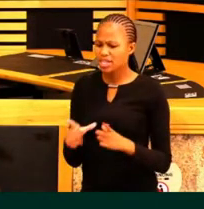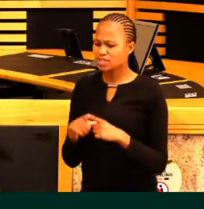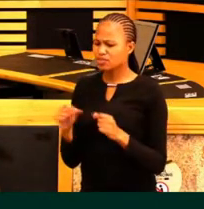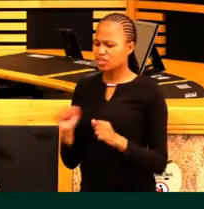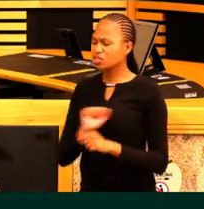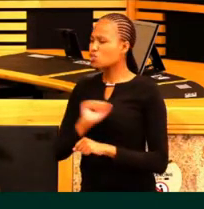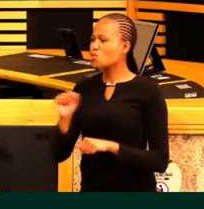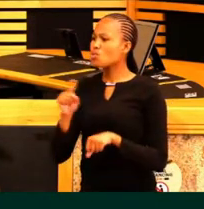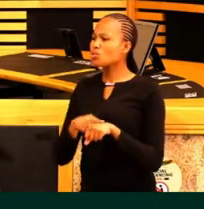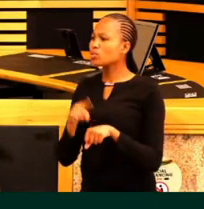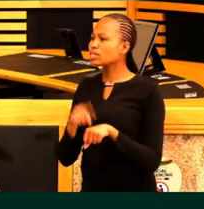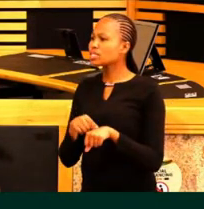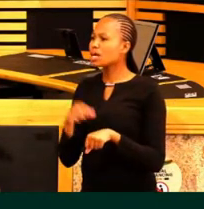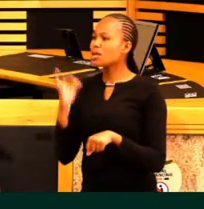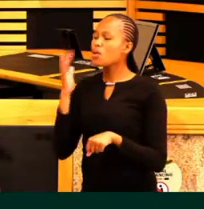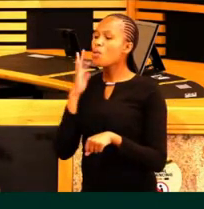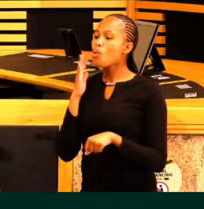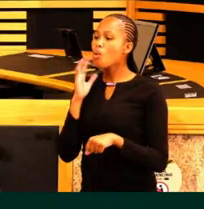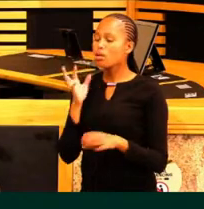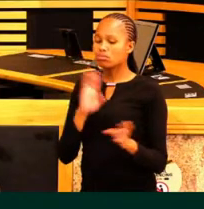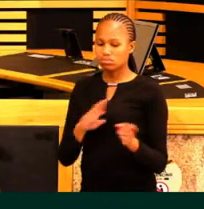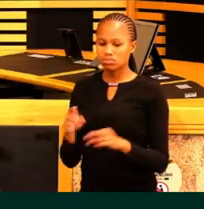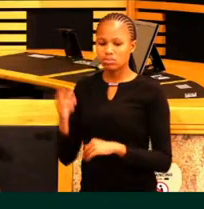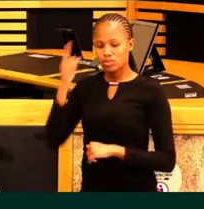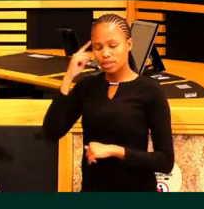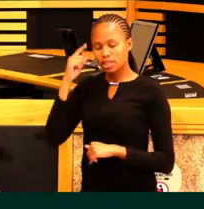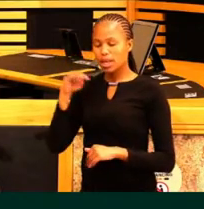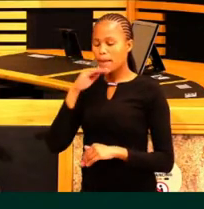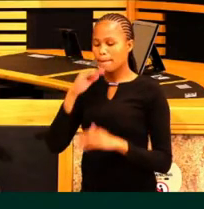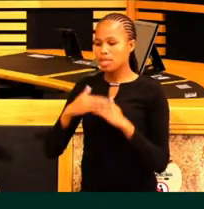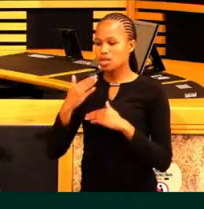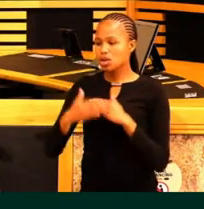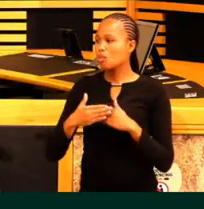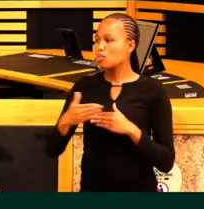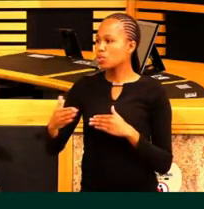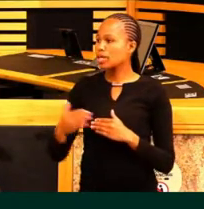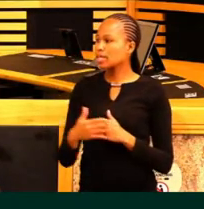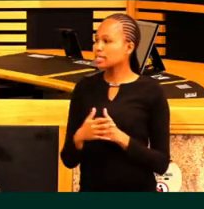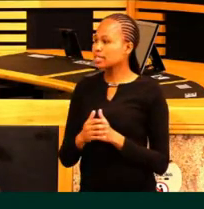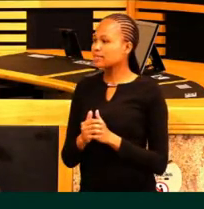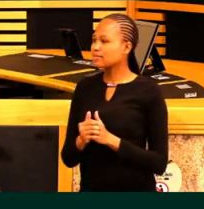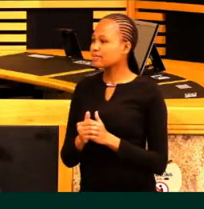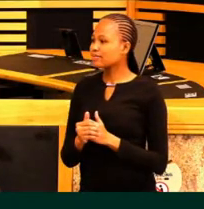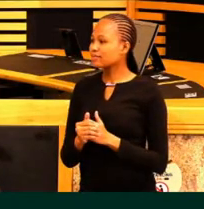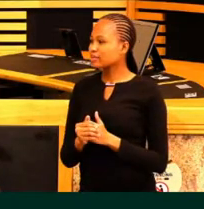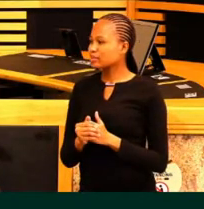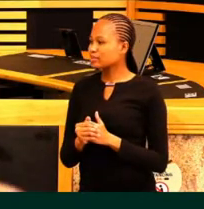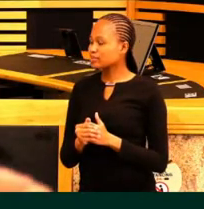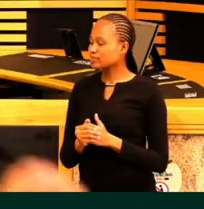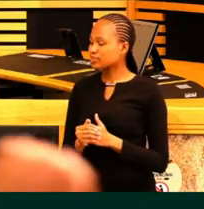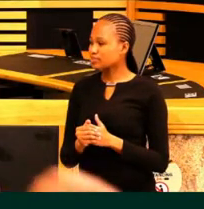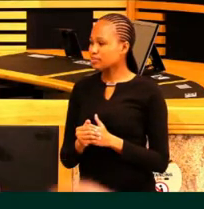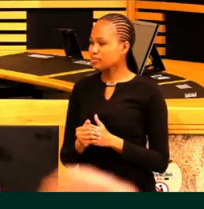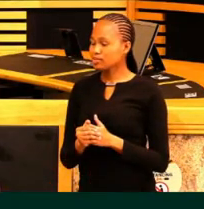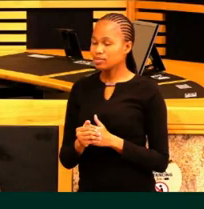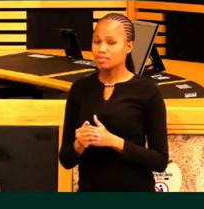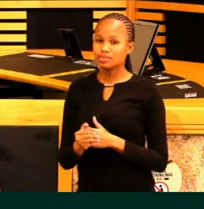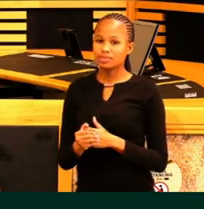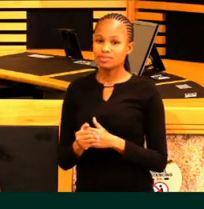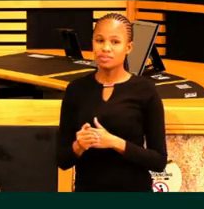your time when you are being radical you thought you were being Progressive the same inputs